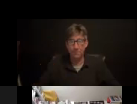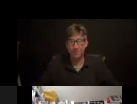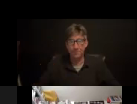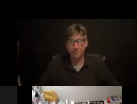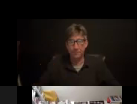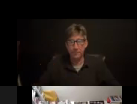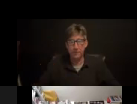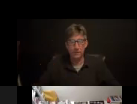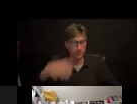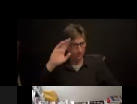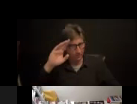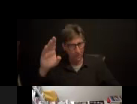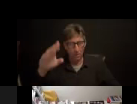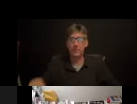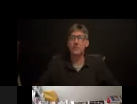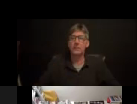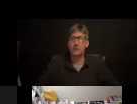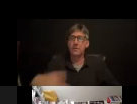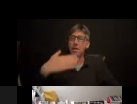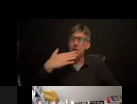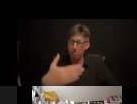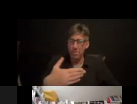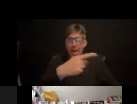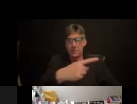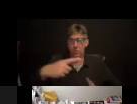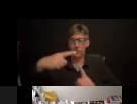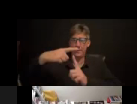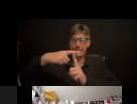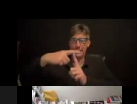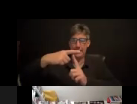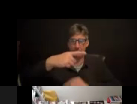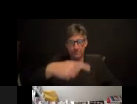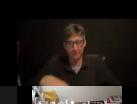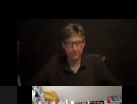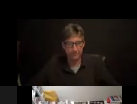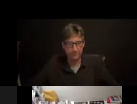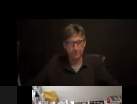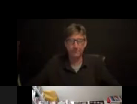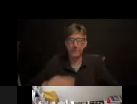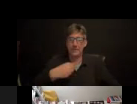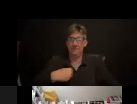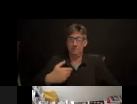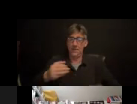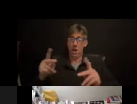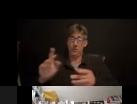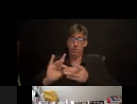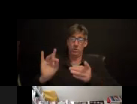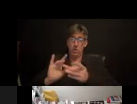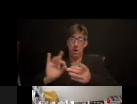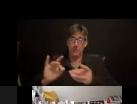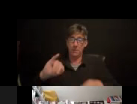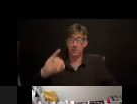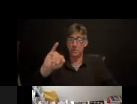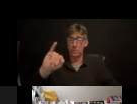Hello, and I thank the team for giving me the opportunity to comment. Julian